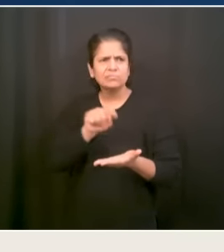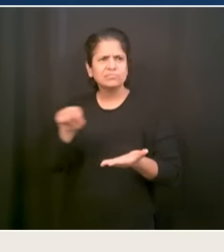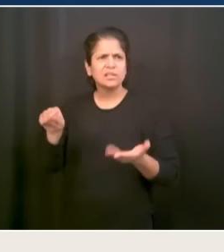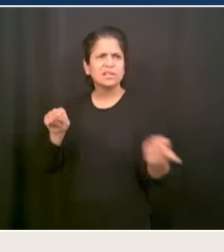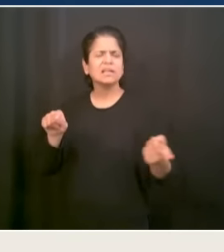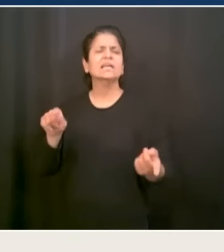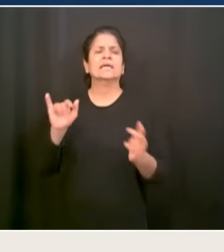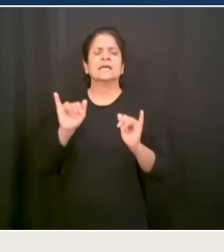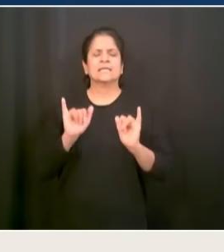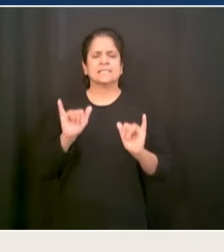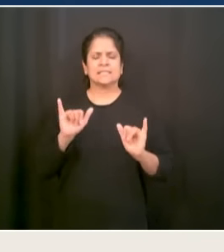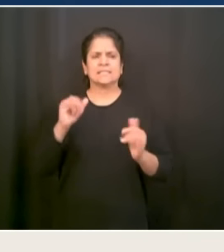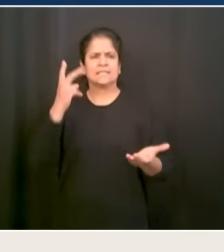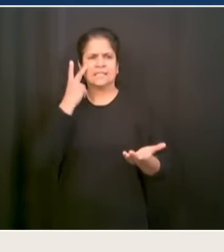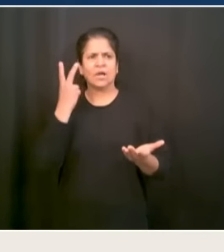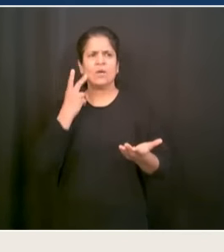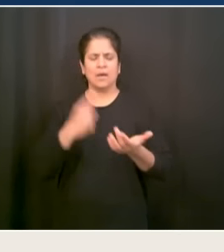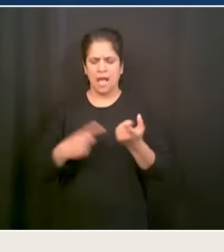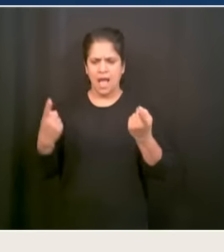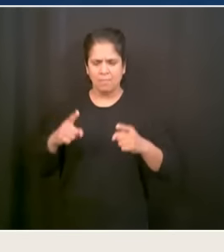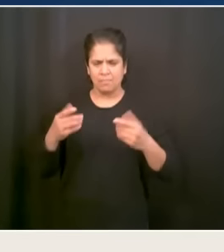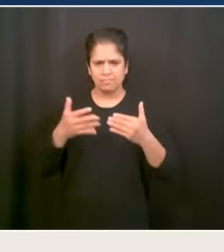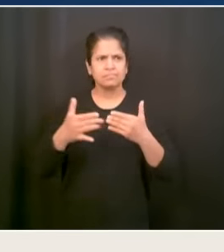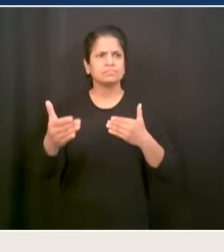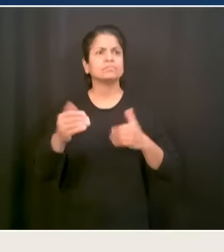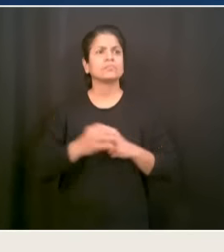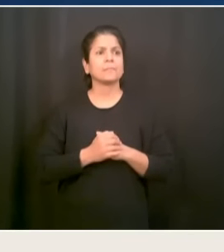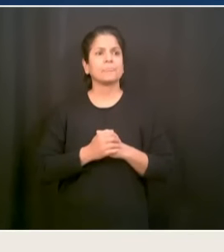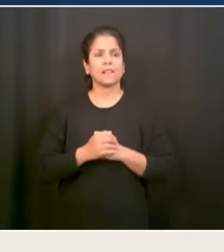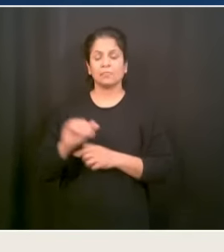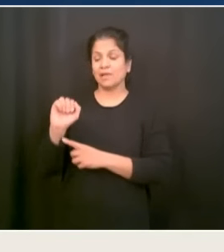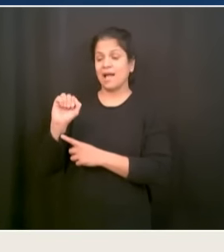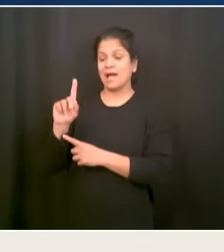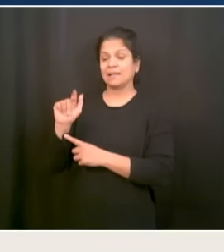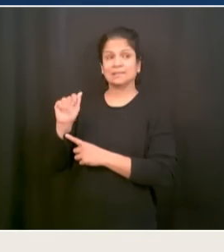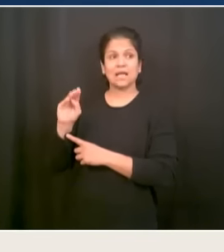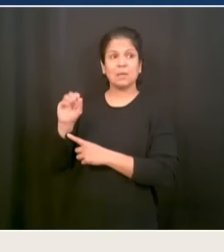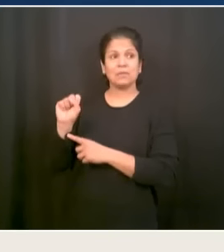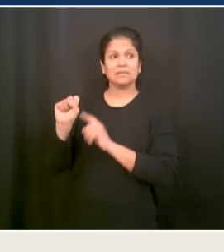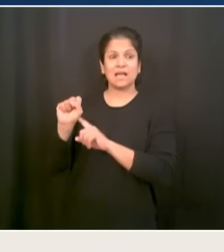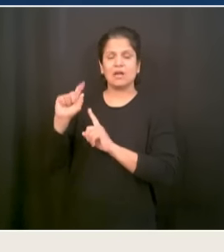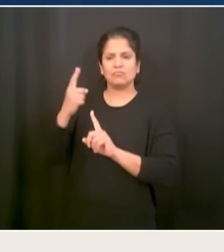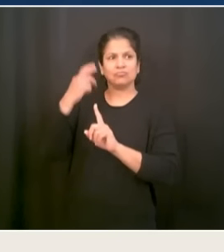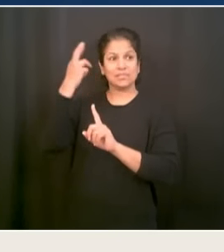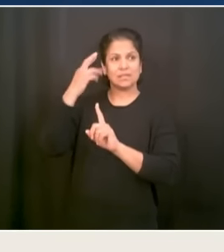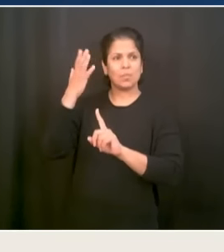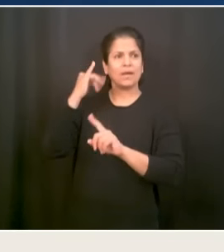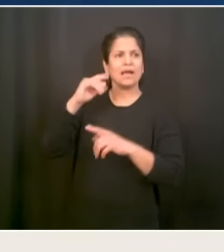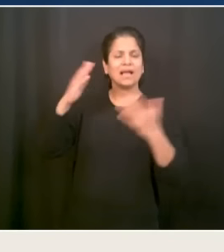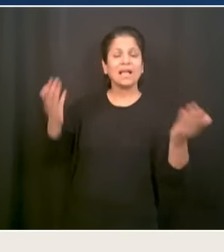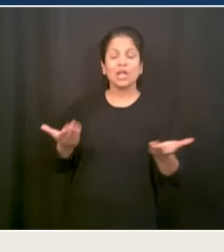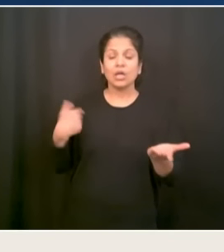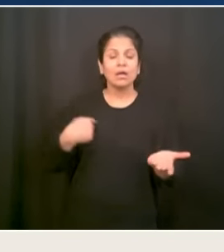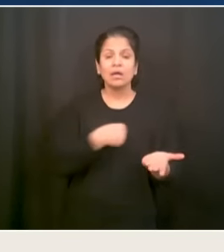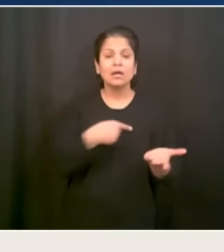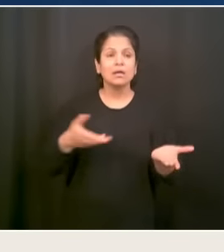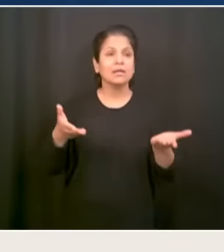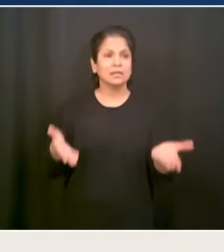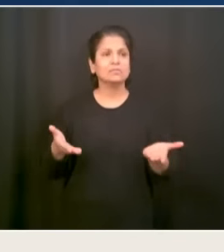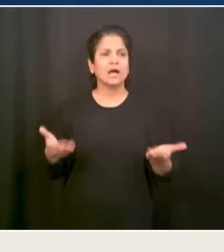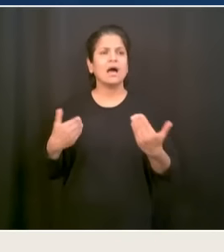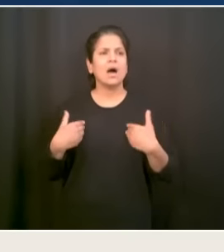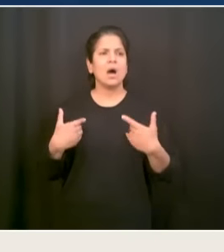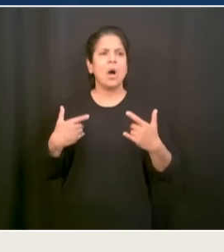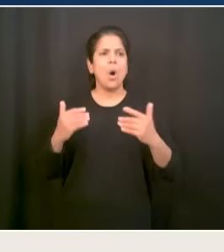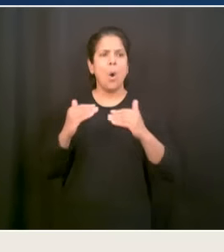However, Eric Adams is not the only reason we are here. For over a decade, as he governed from Albany, former